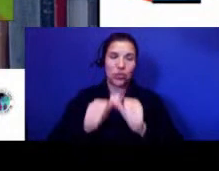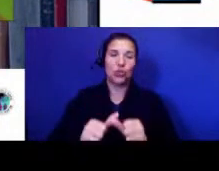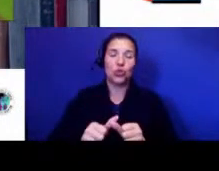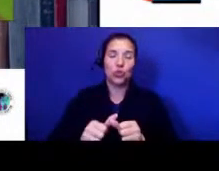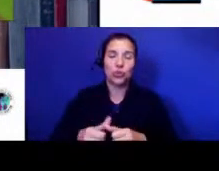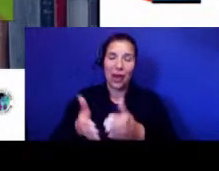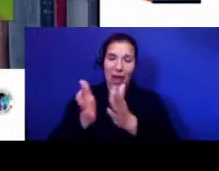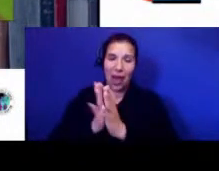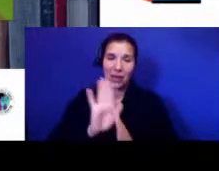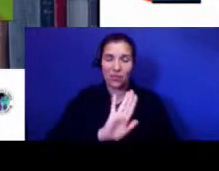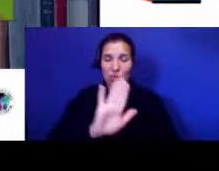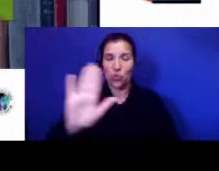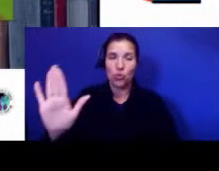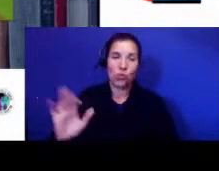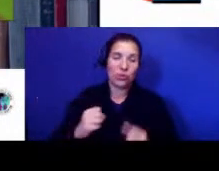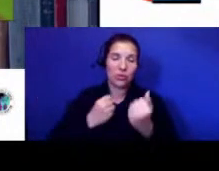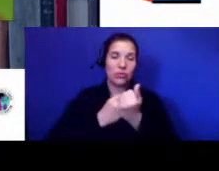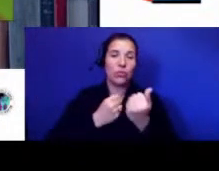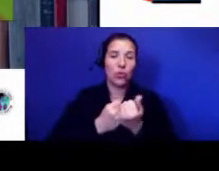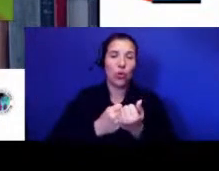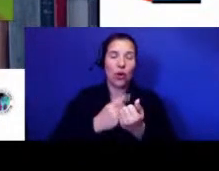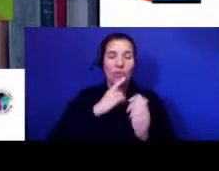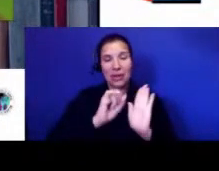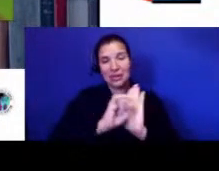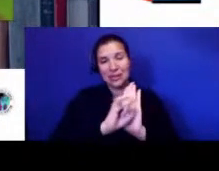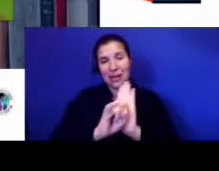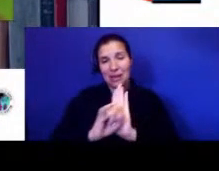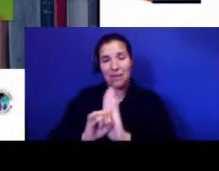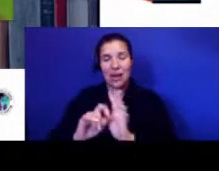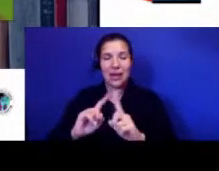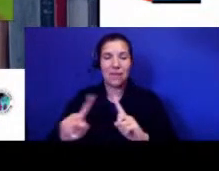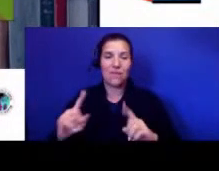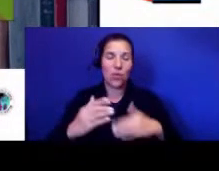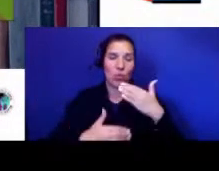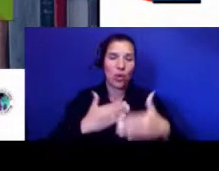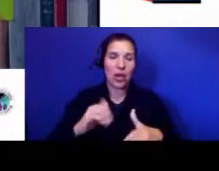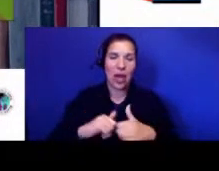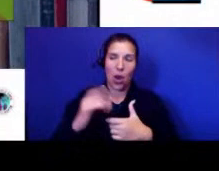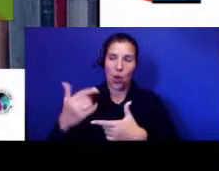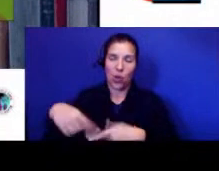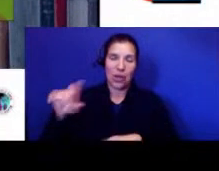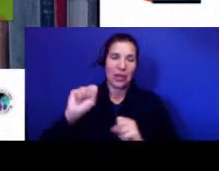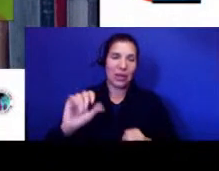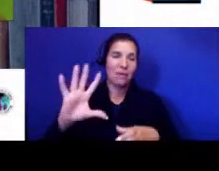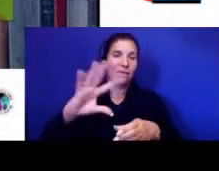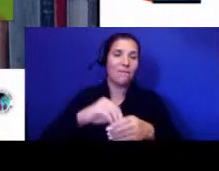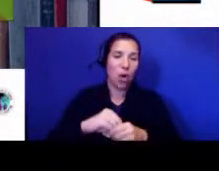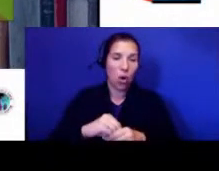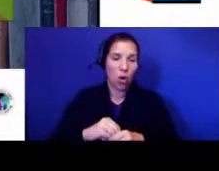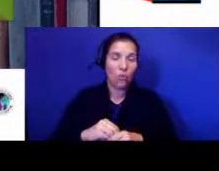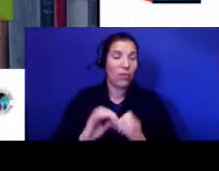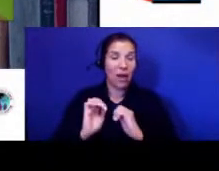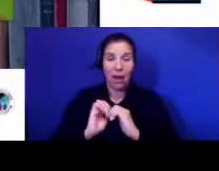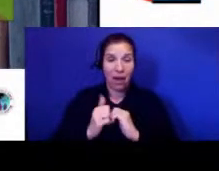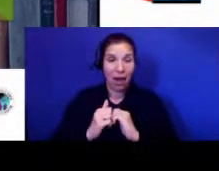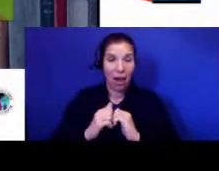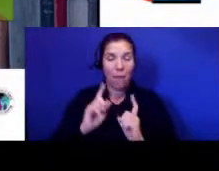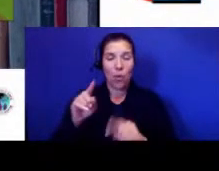for your support in identifying ways you can get involved. You can do that by going